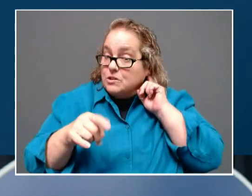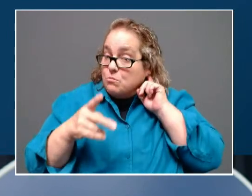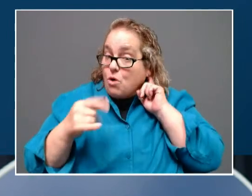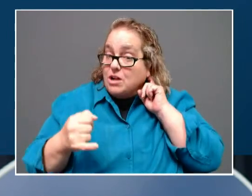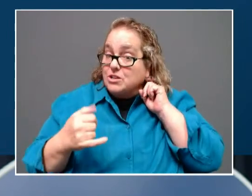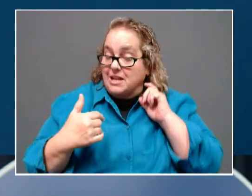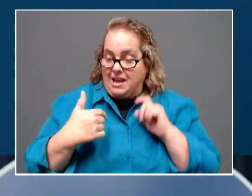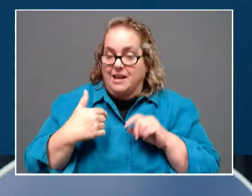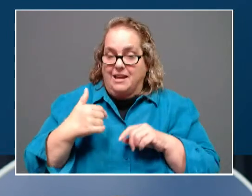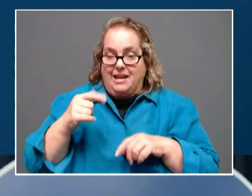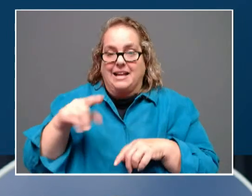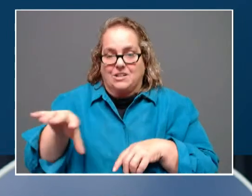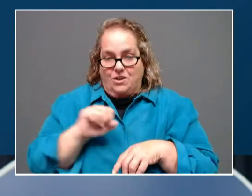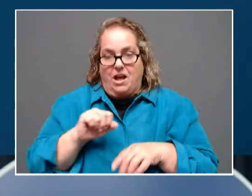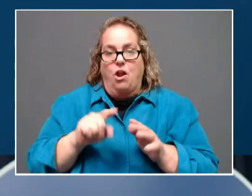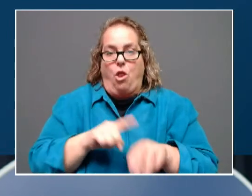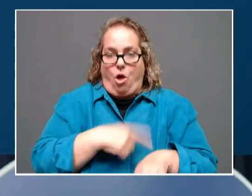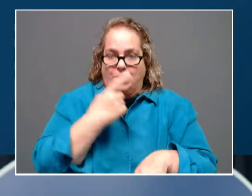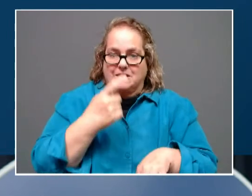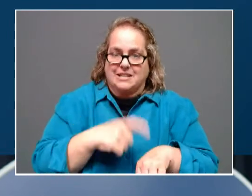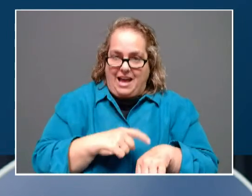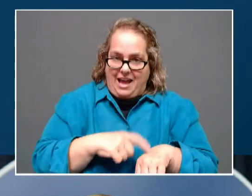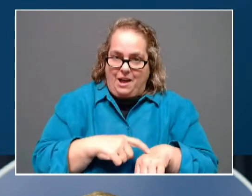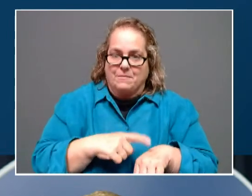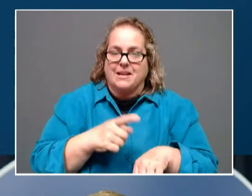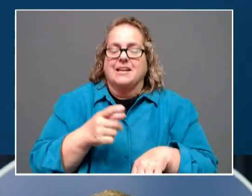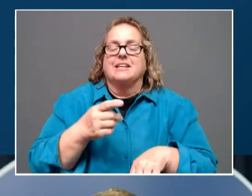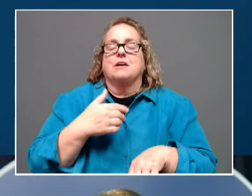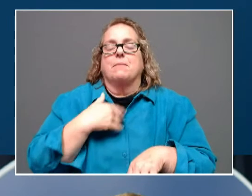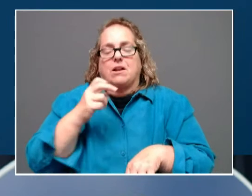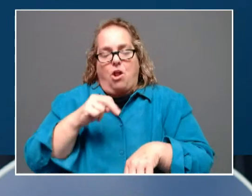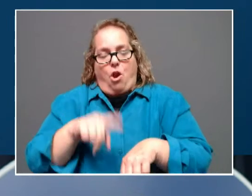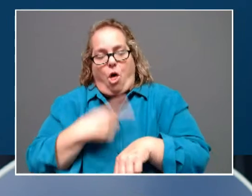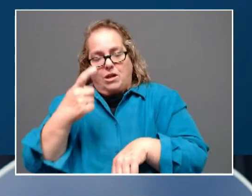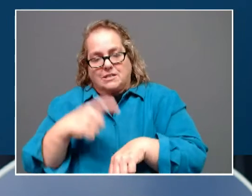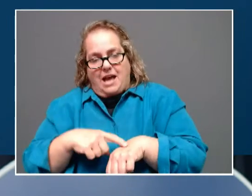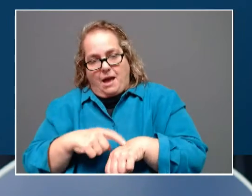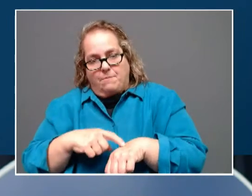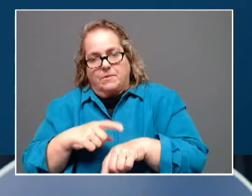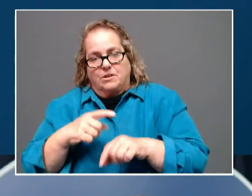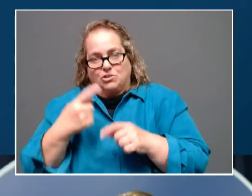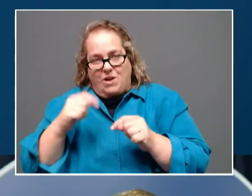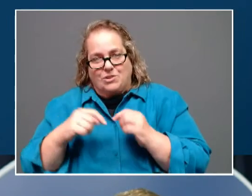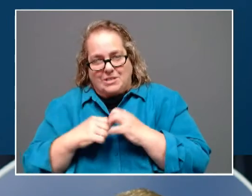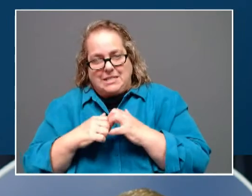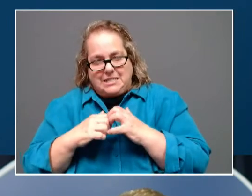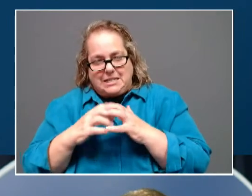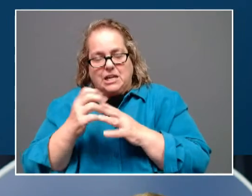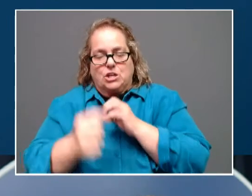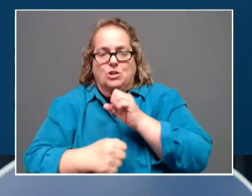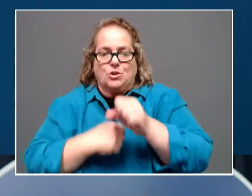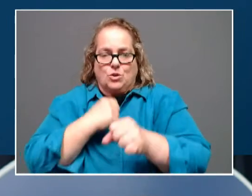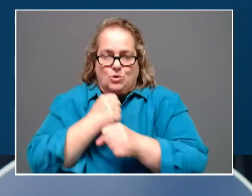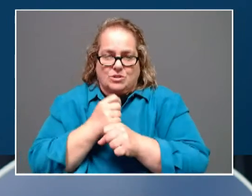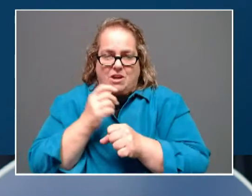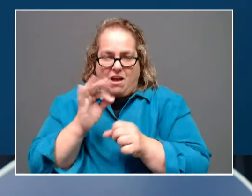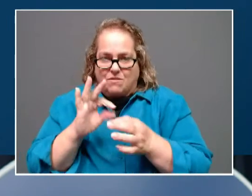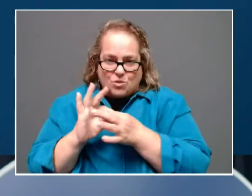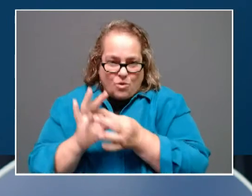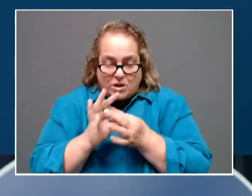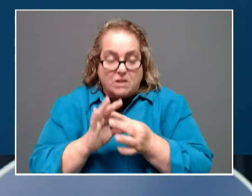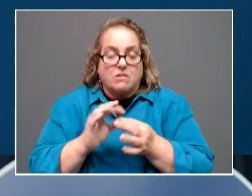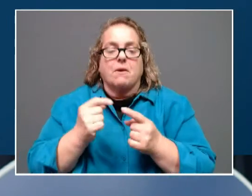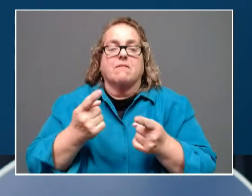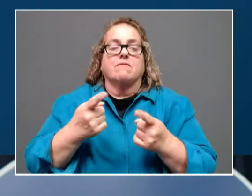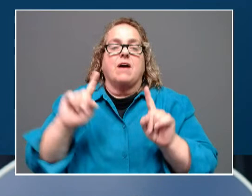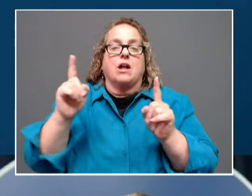while. It has been a long time in the making, years of coordinated effort, but has come to fruition through the company, local